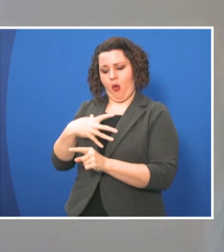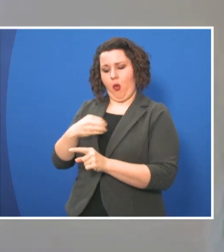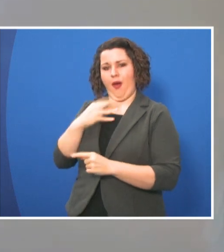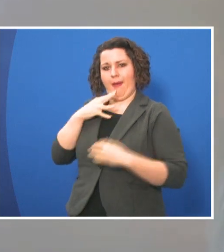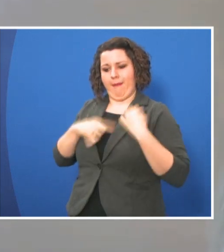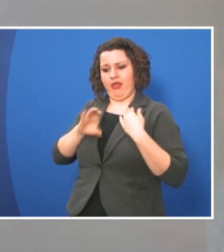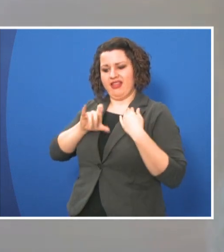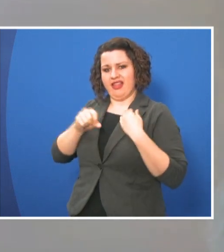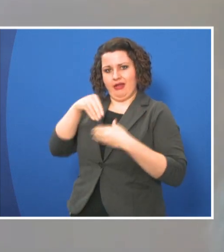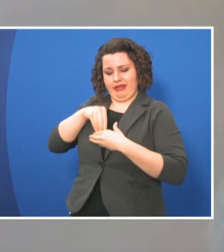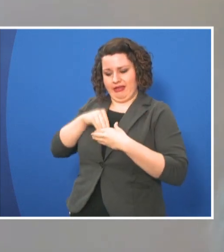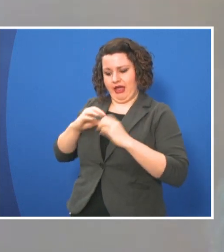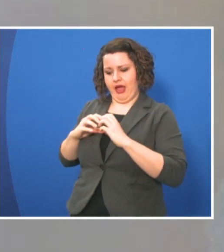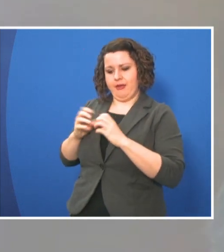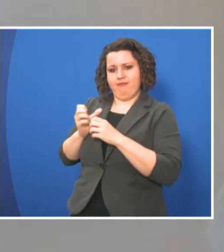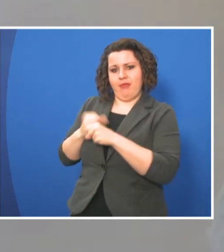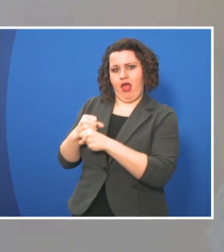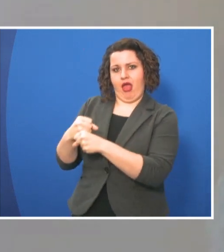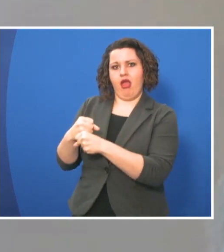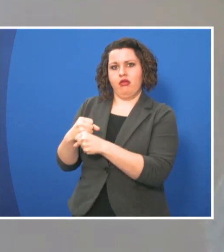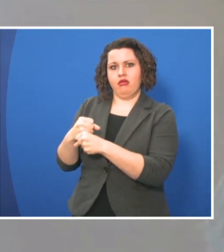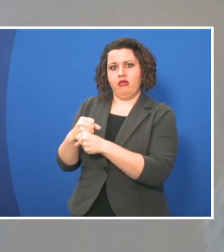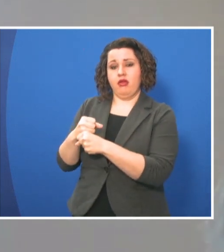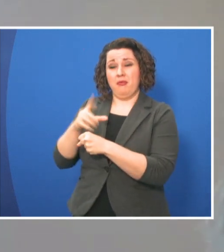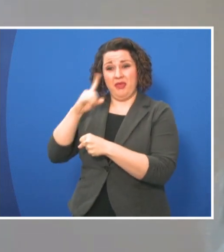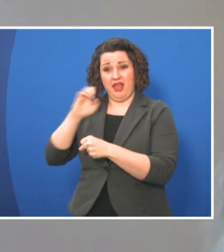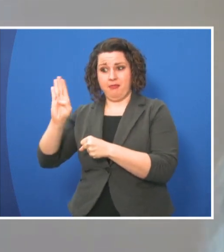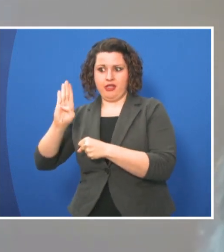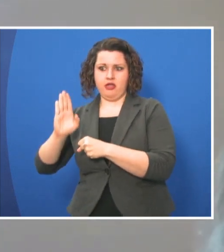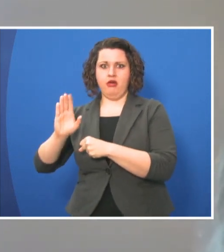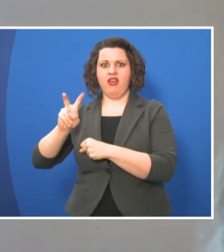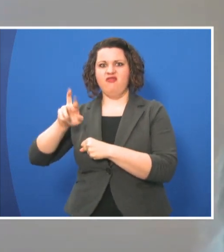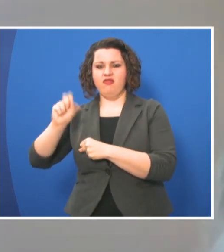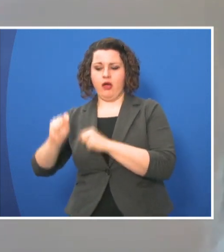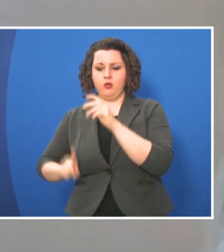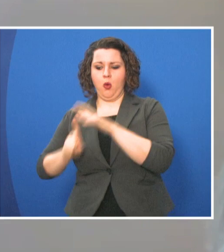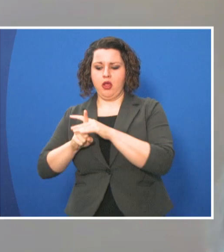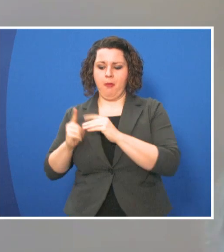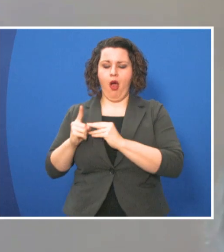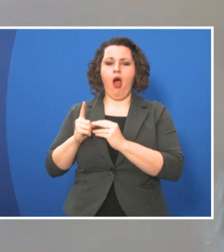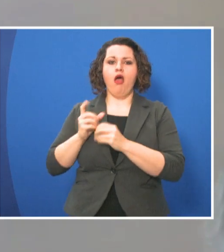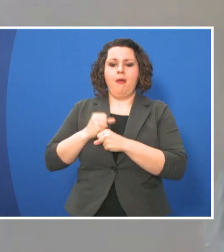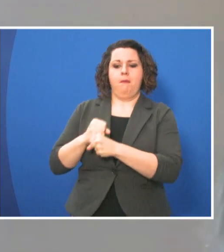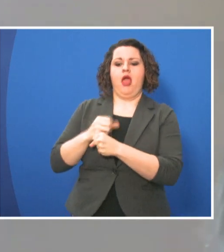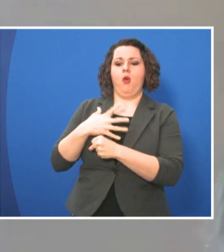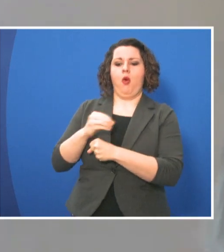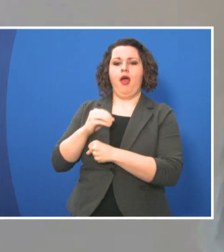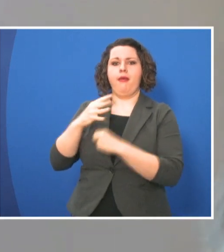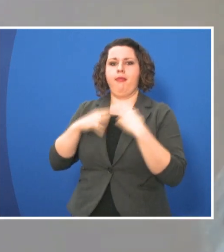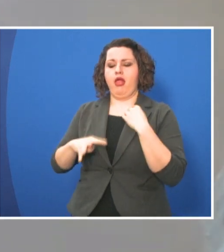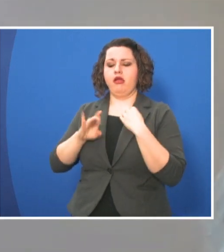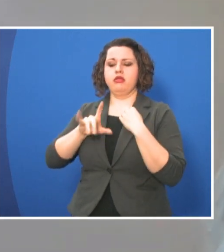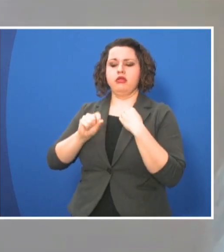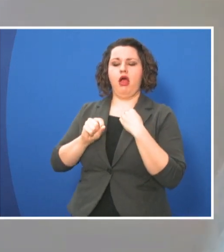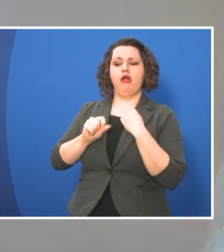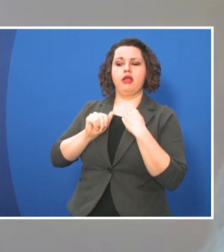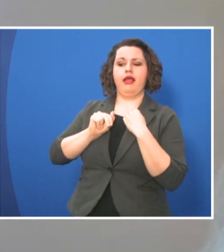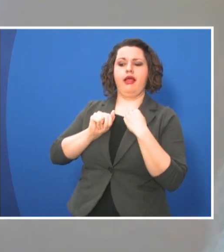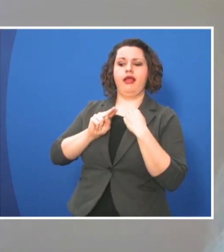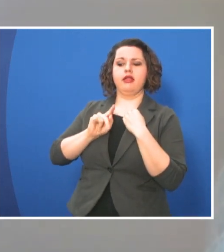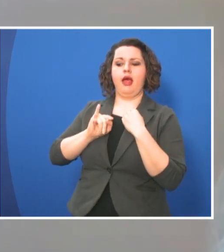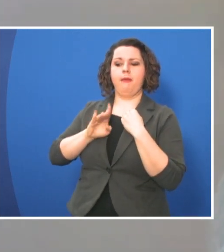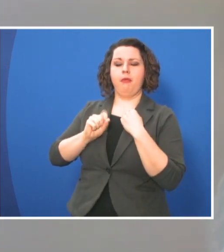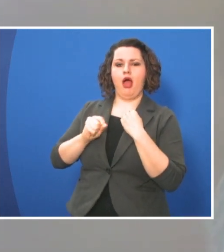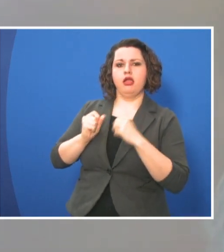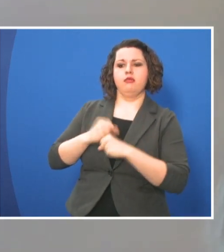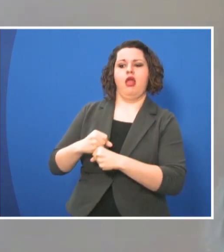of the response to a variety of bacteria and viruses. So when the body is exposed to something new, our white blood cells